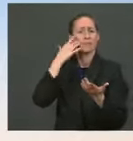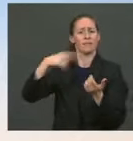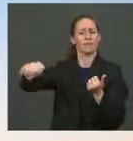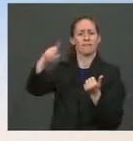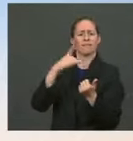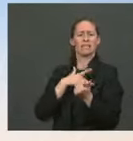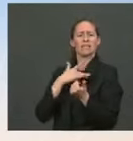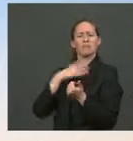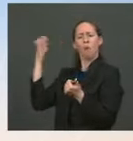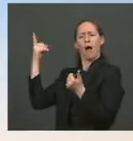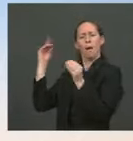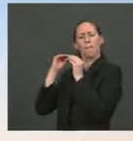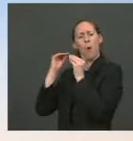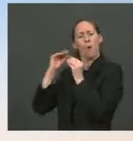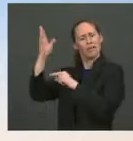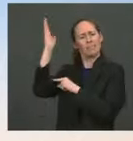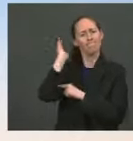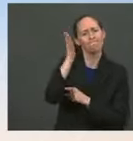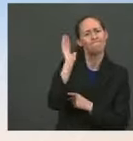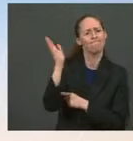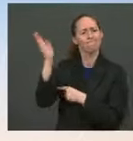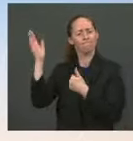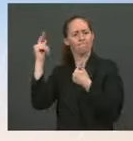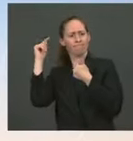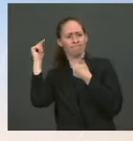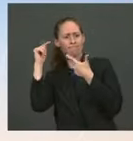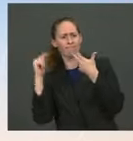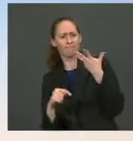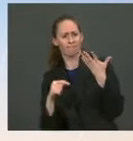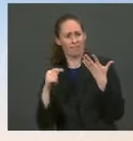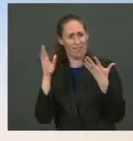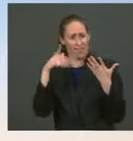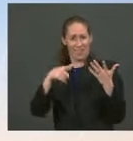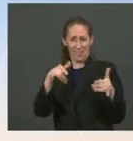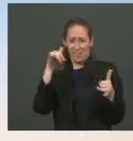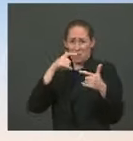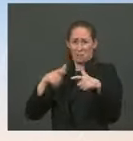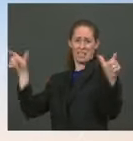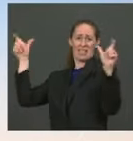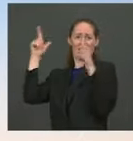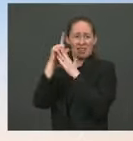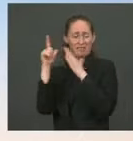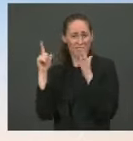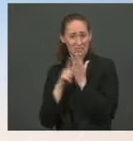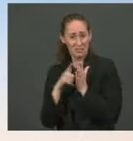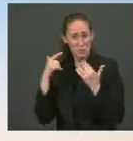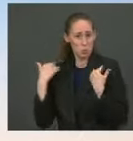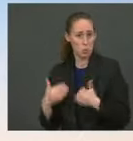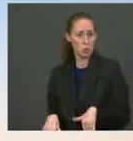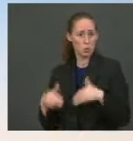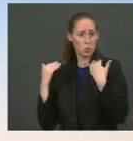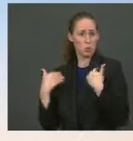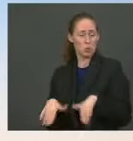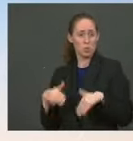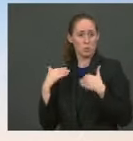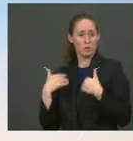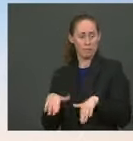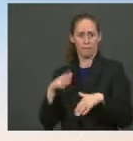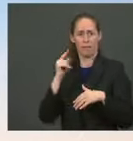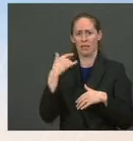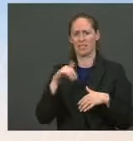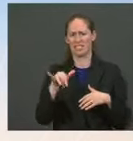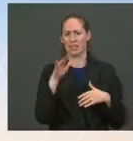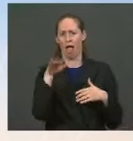this and explaining the various components, because you are talking about these big pieces of legislation, and you still have the second piece of it, which hasn't passed yet. We're